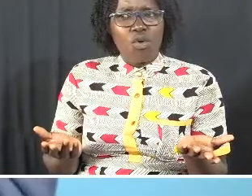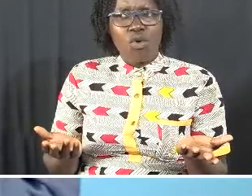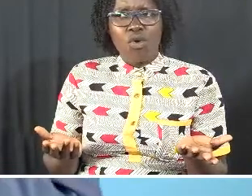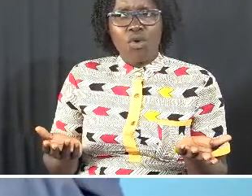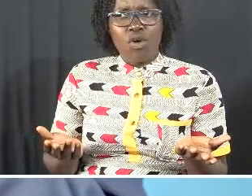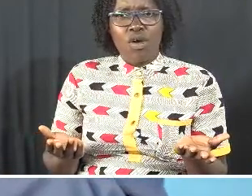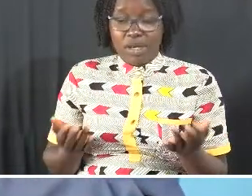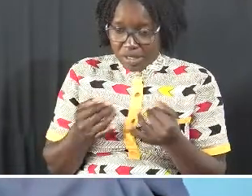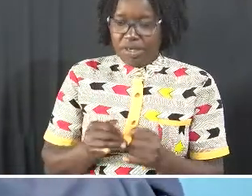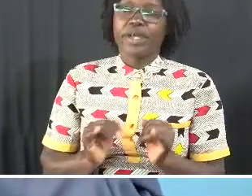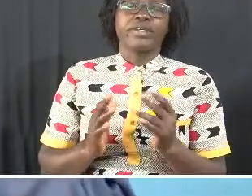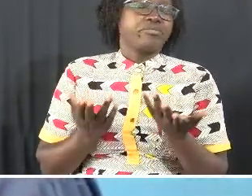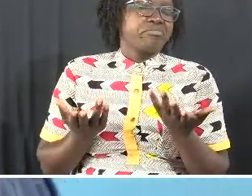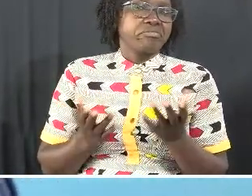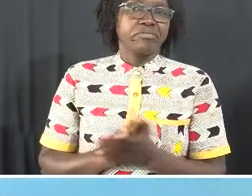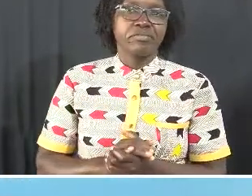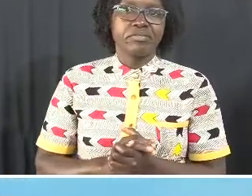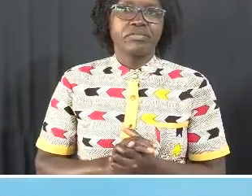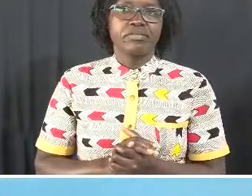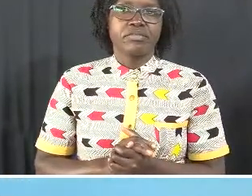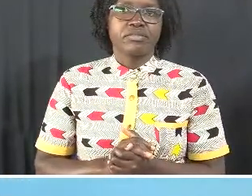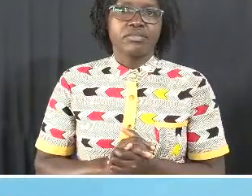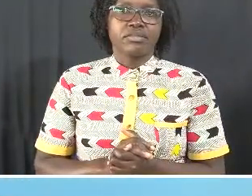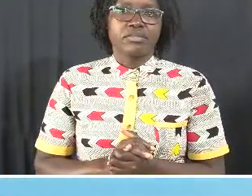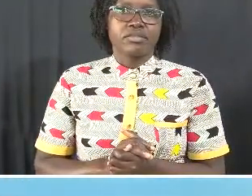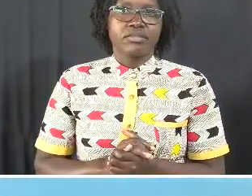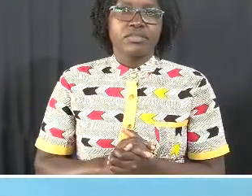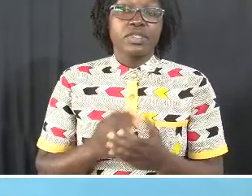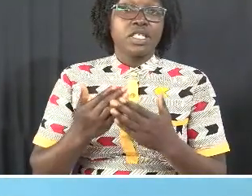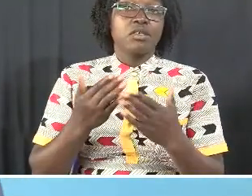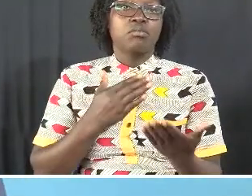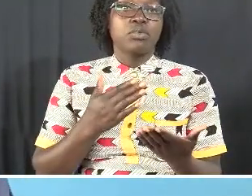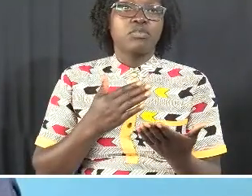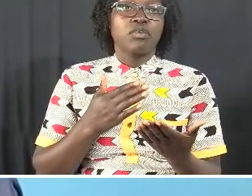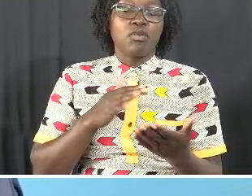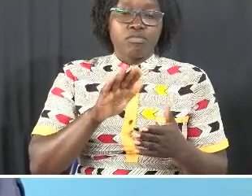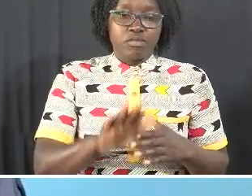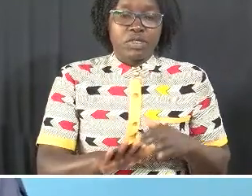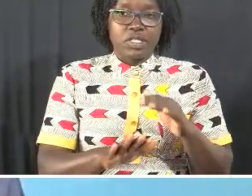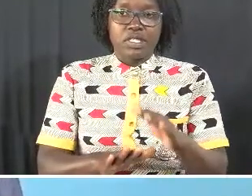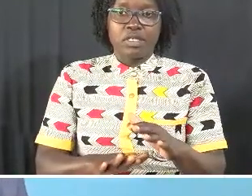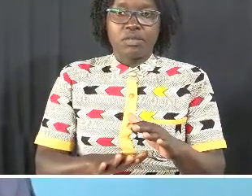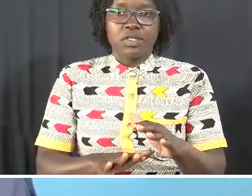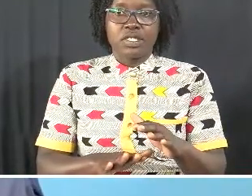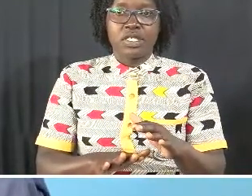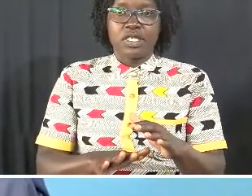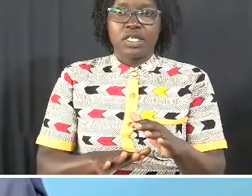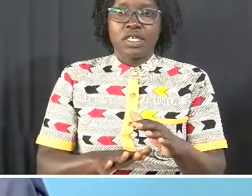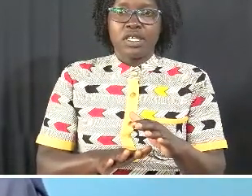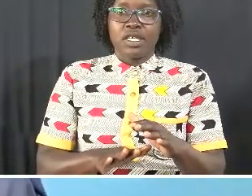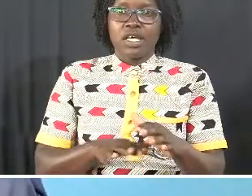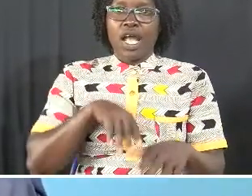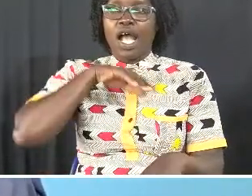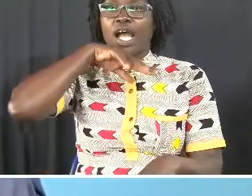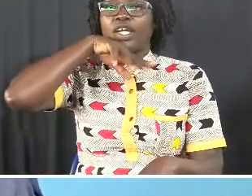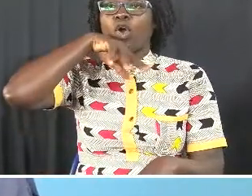You just try." And before we could make several steps, the dogs were coming.